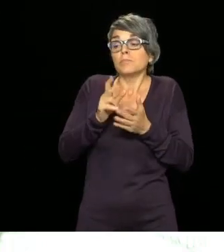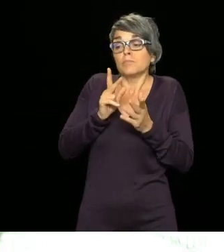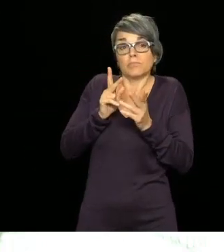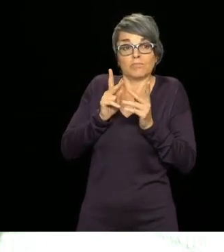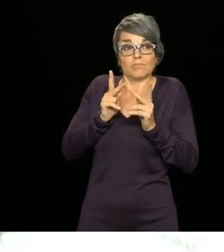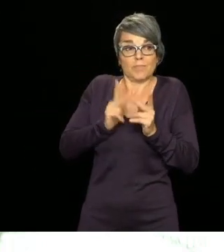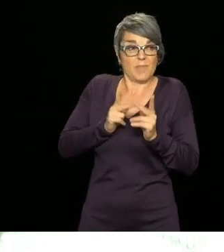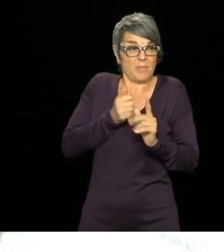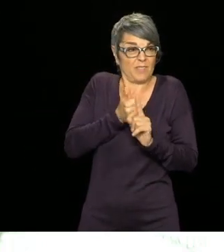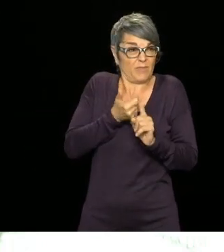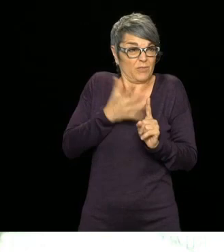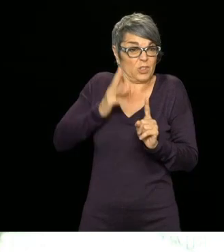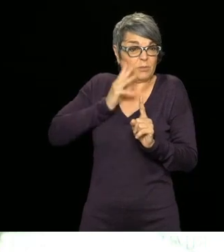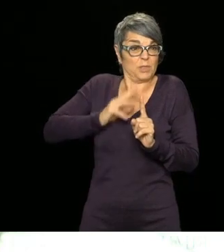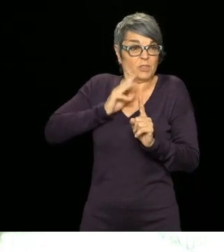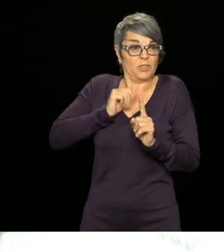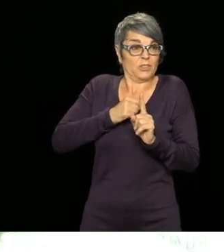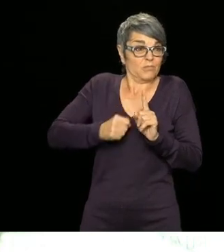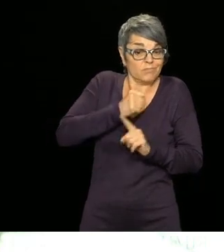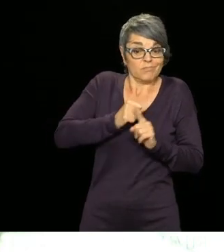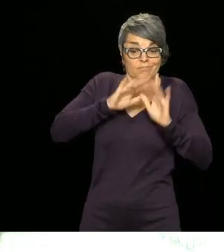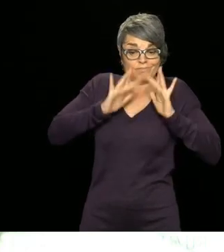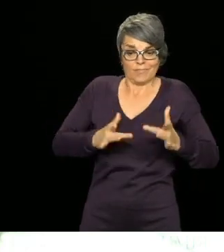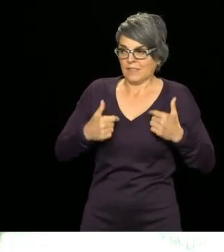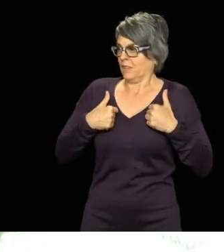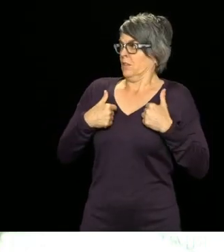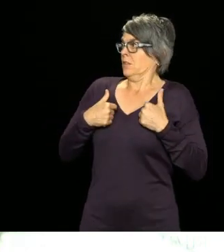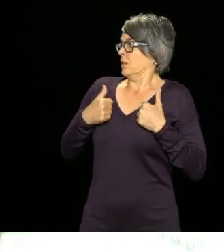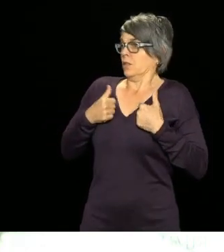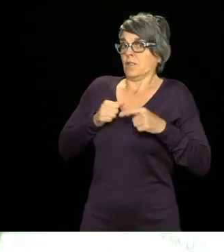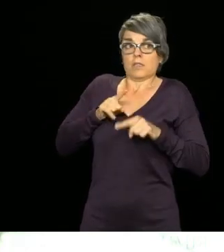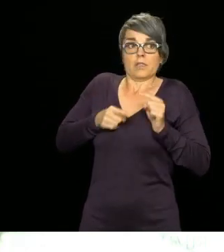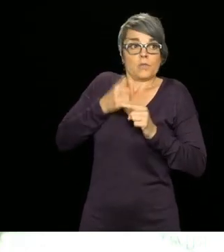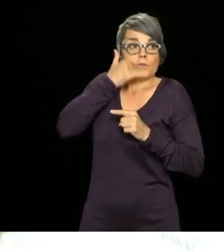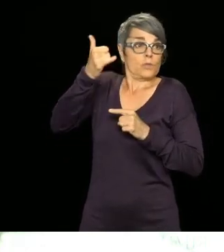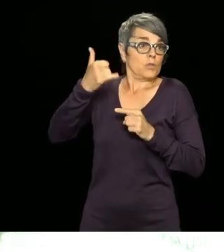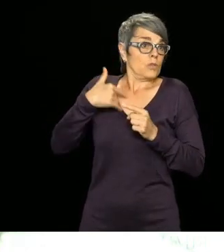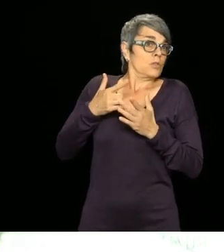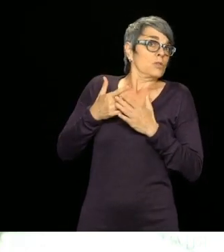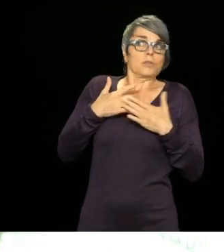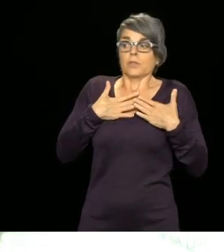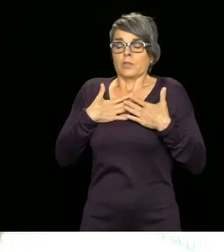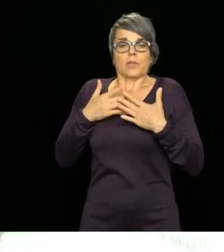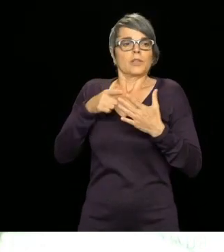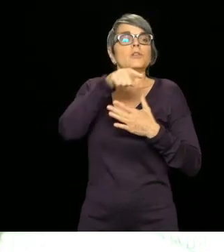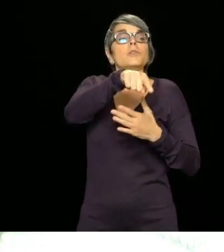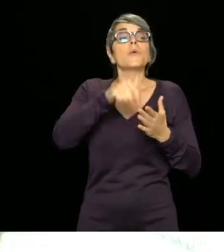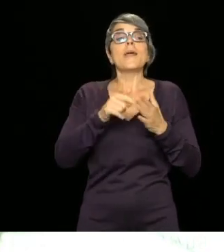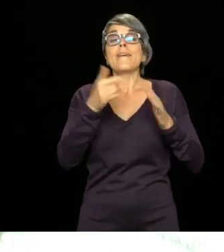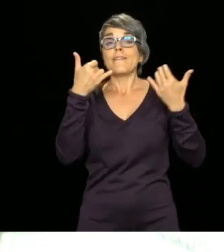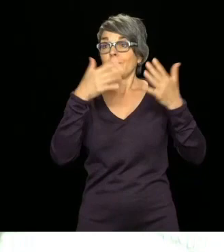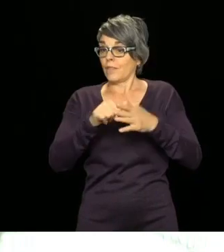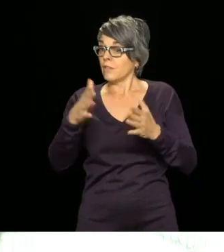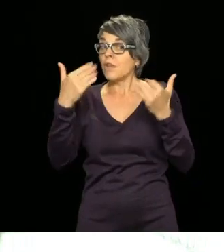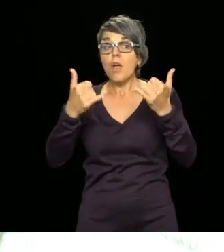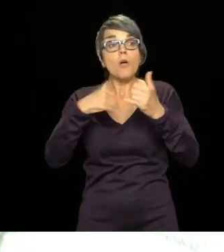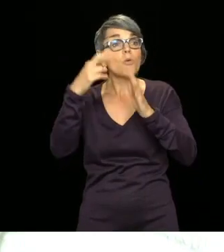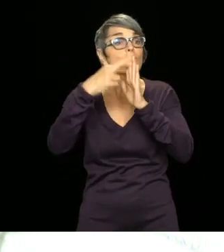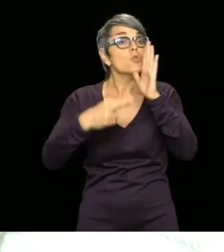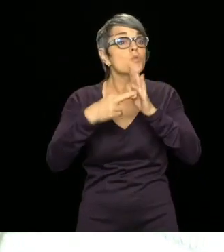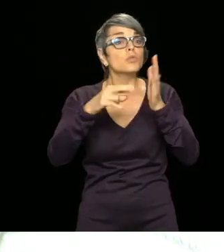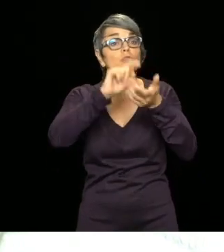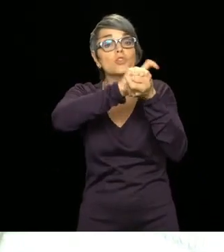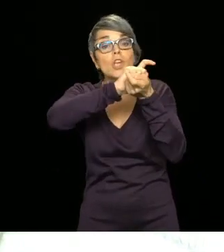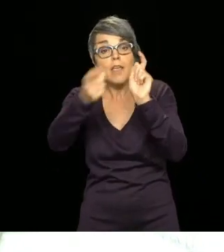to call a community-based victim assistance program or other service to reach out for help. And I think our programs are